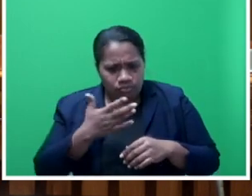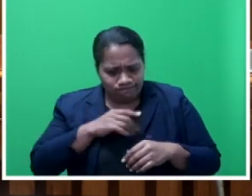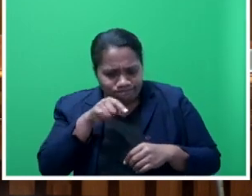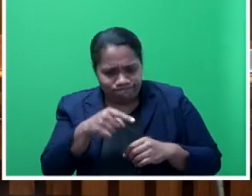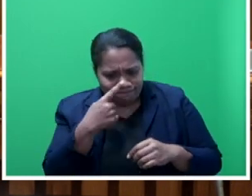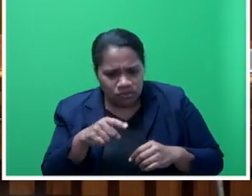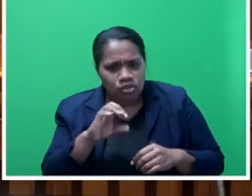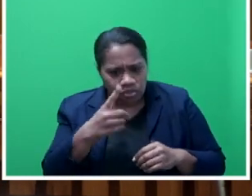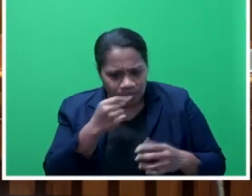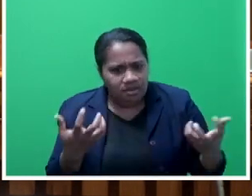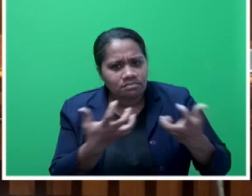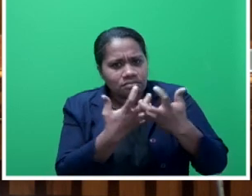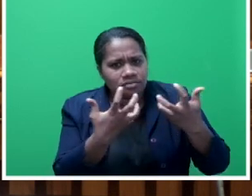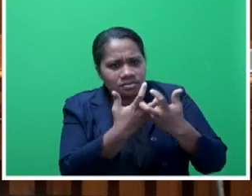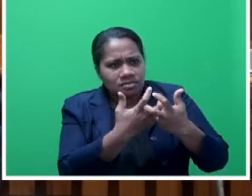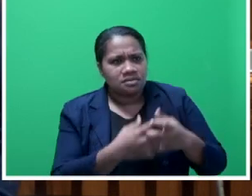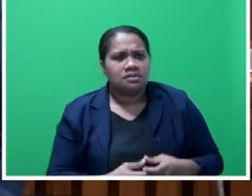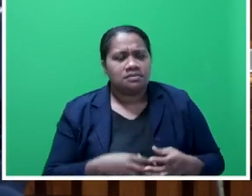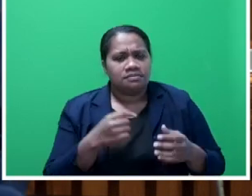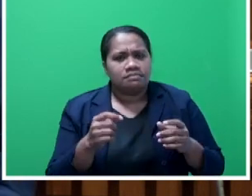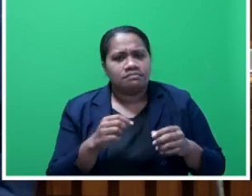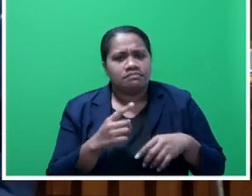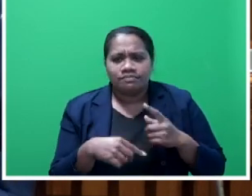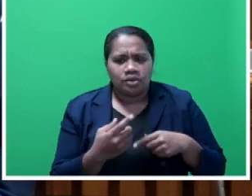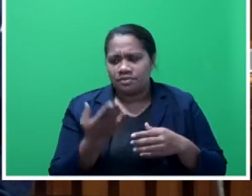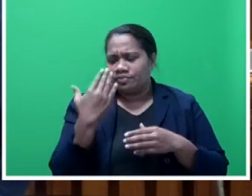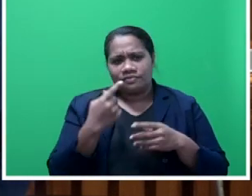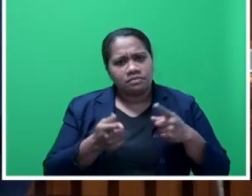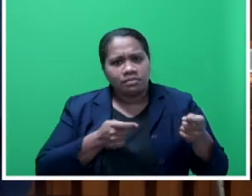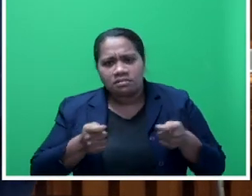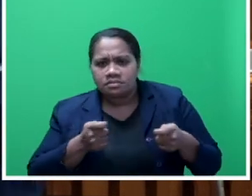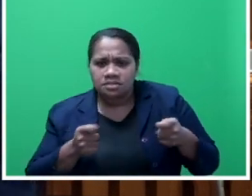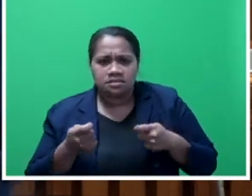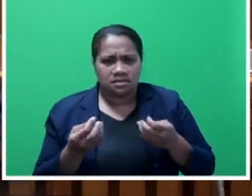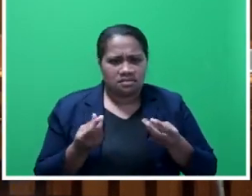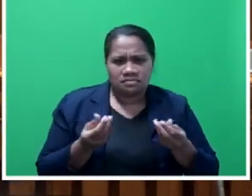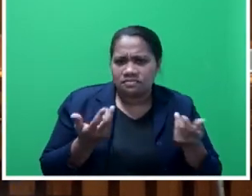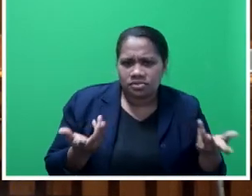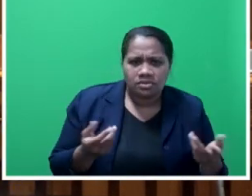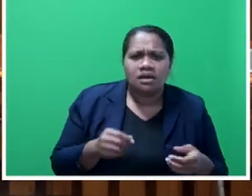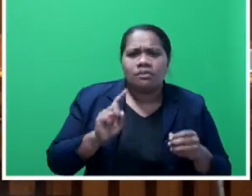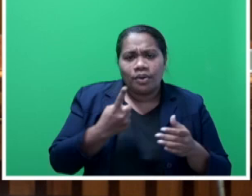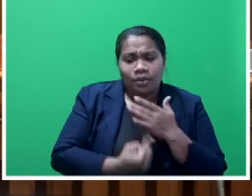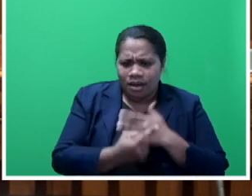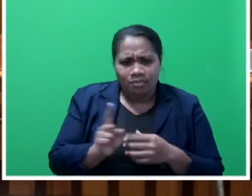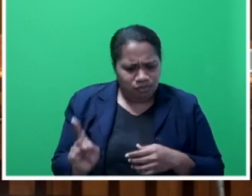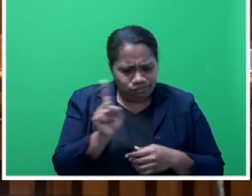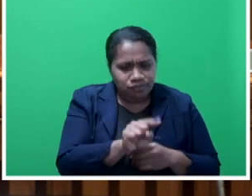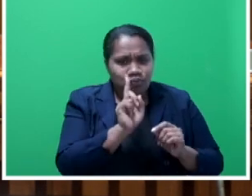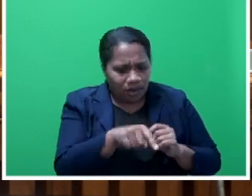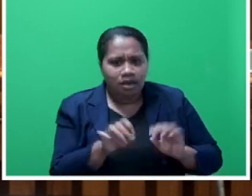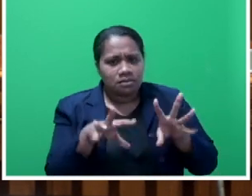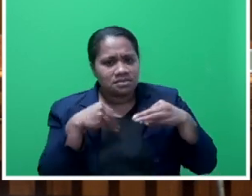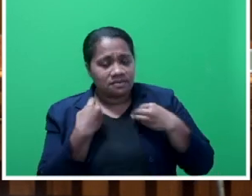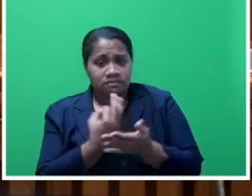terms of cash flow projections, in terms of previous management. And they have received those funds, Mr. Speaker, sir. So, Mr.